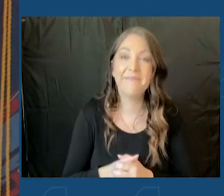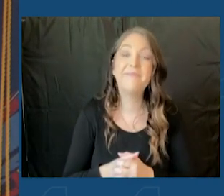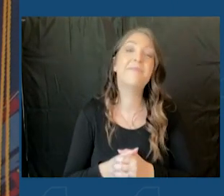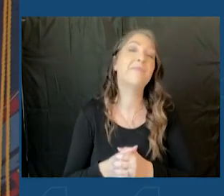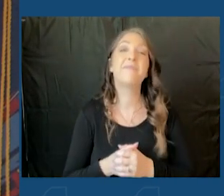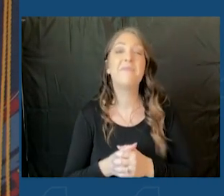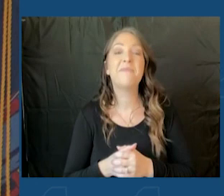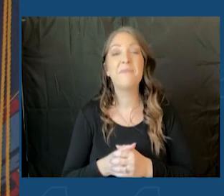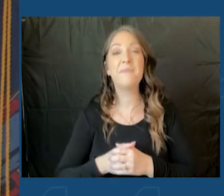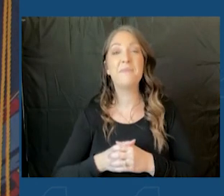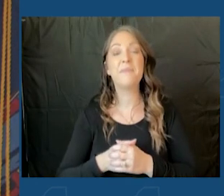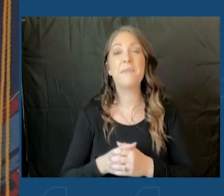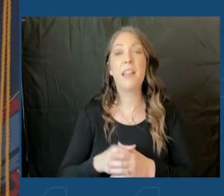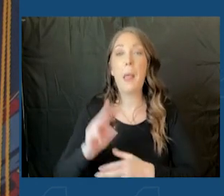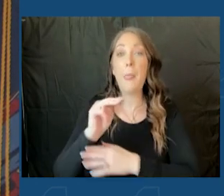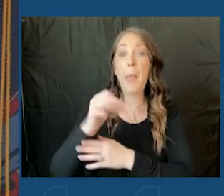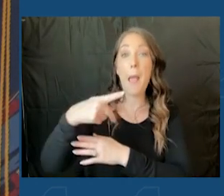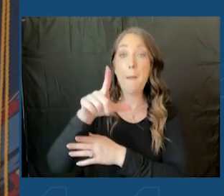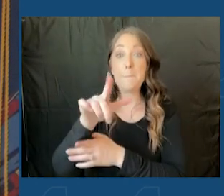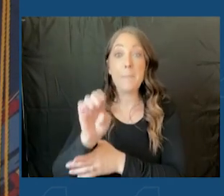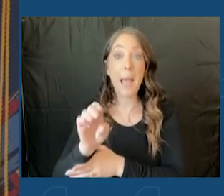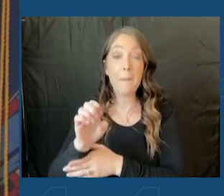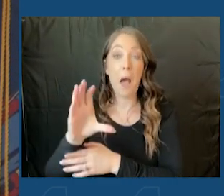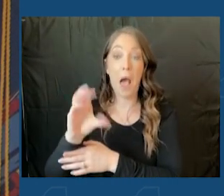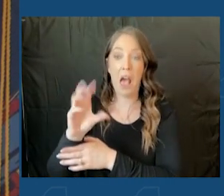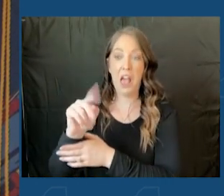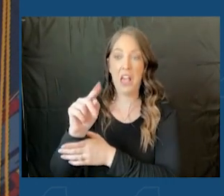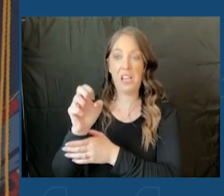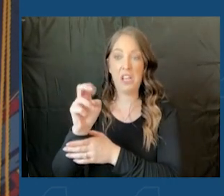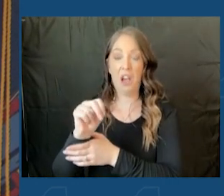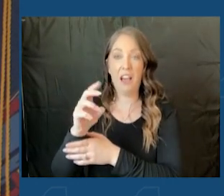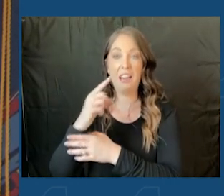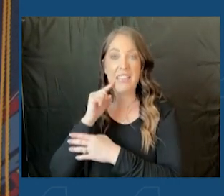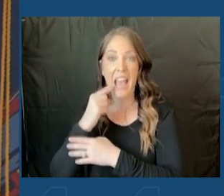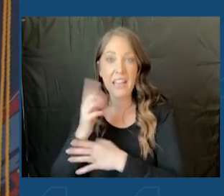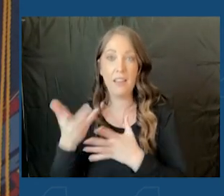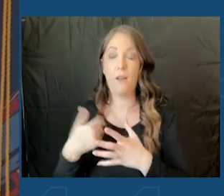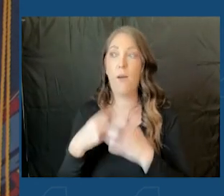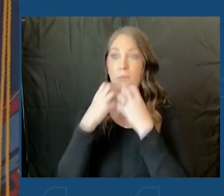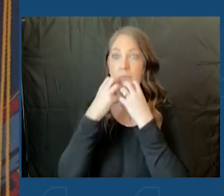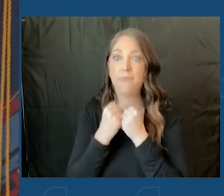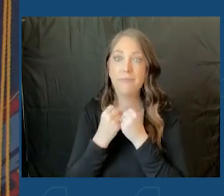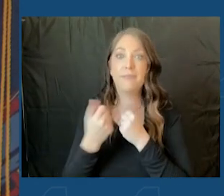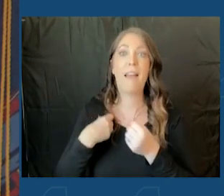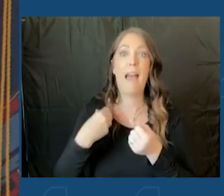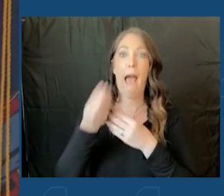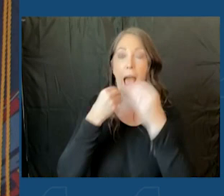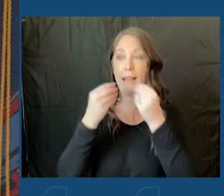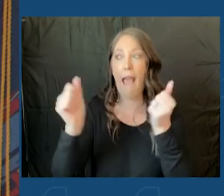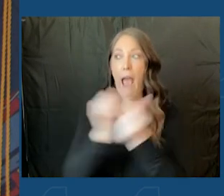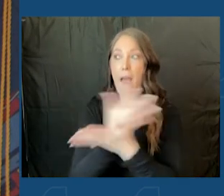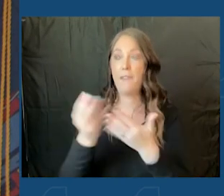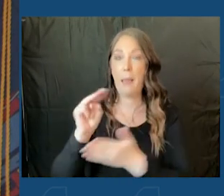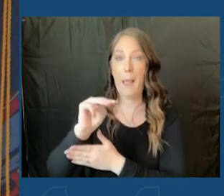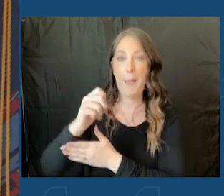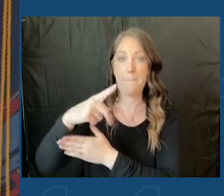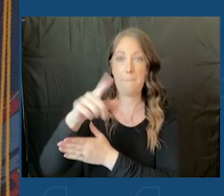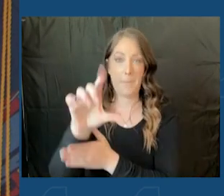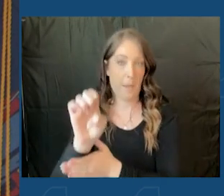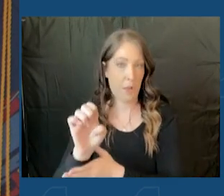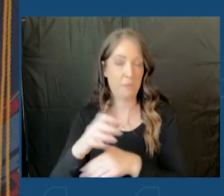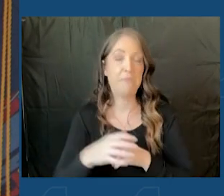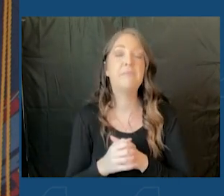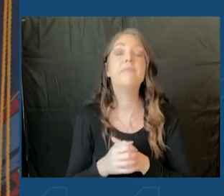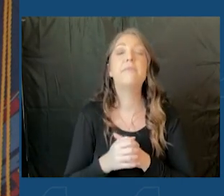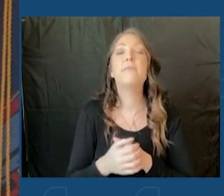The maple cotton candy, you know I cherish this industry. I eat everything maple. And there's a little discussion. I have